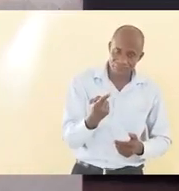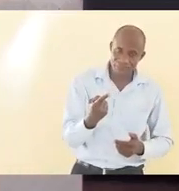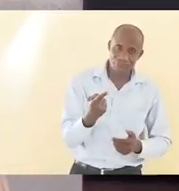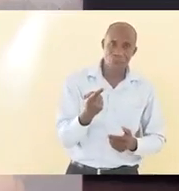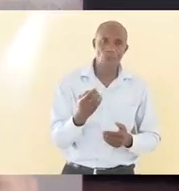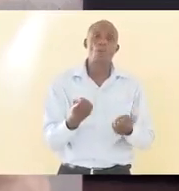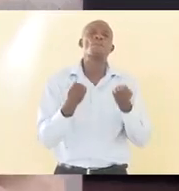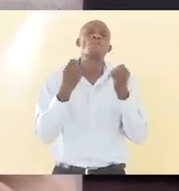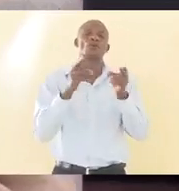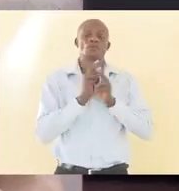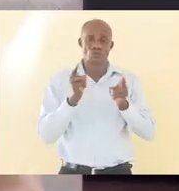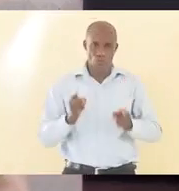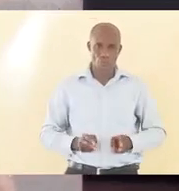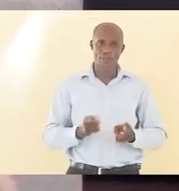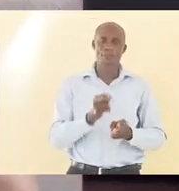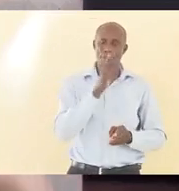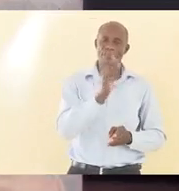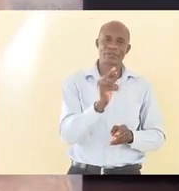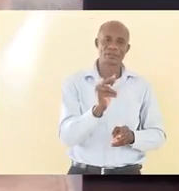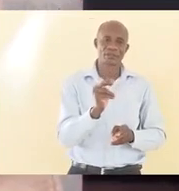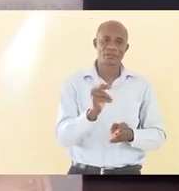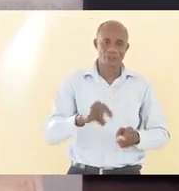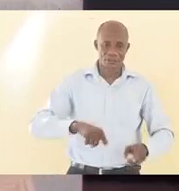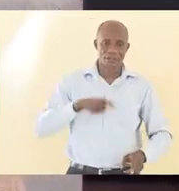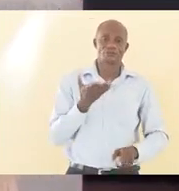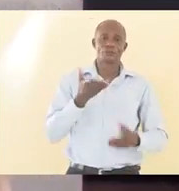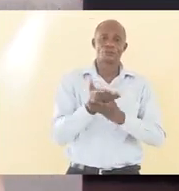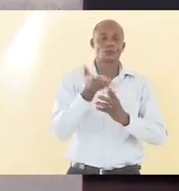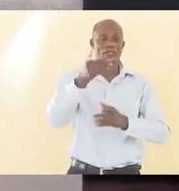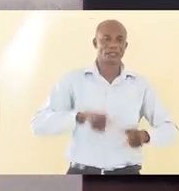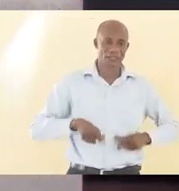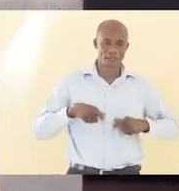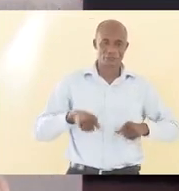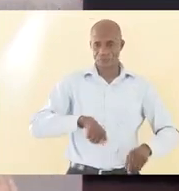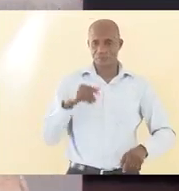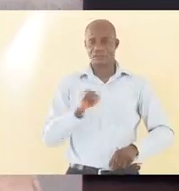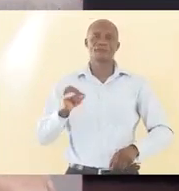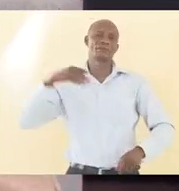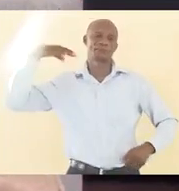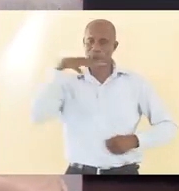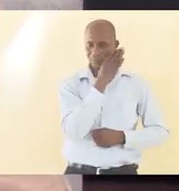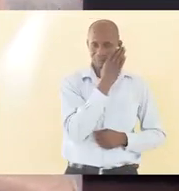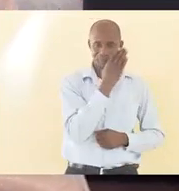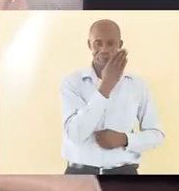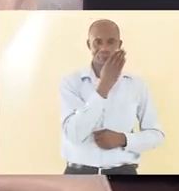says, unfortunately, most human beings live through their lives living a lie.